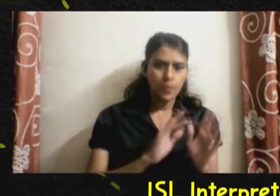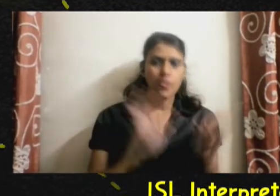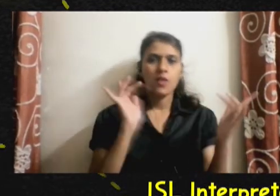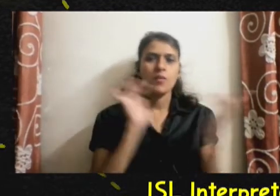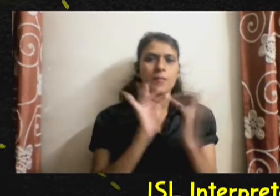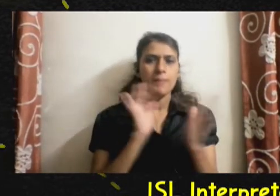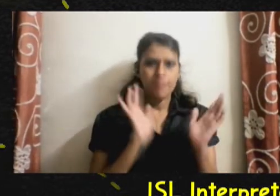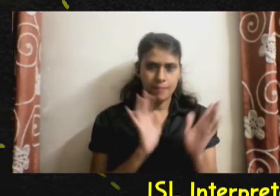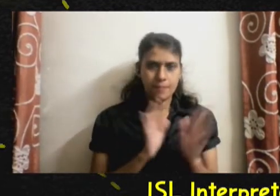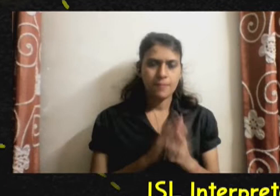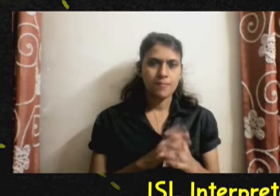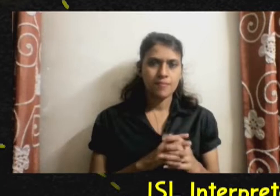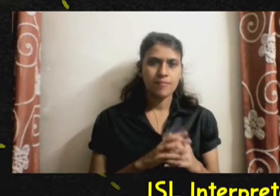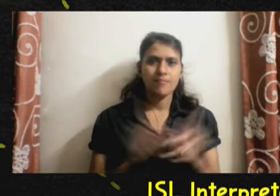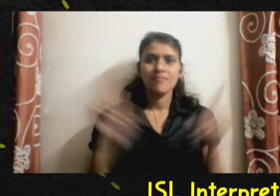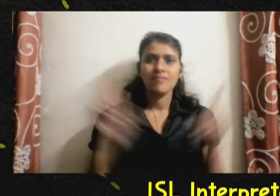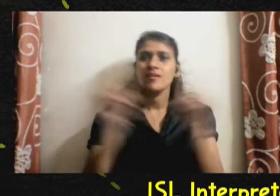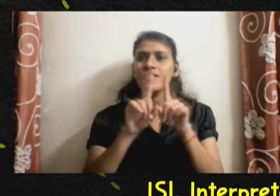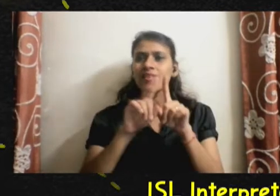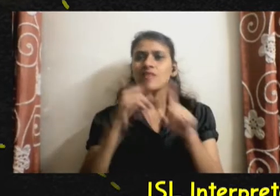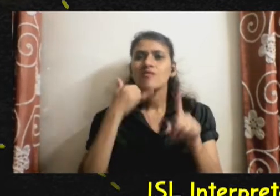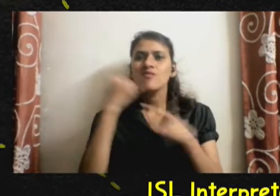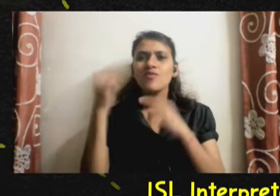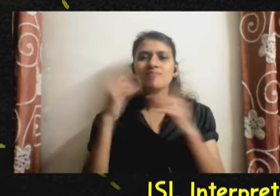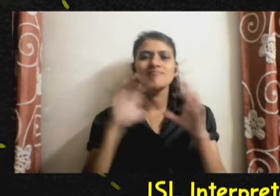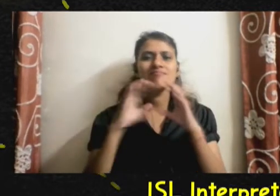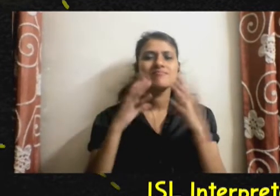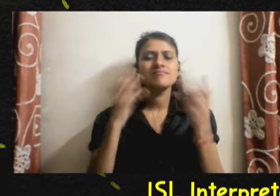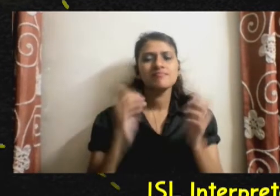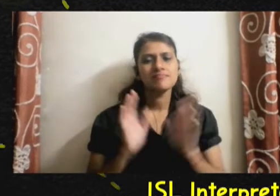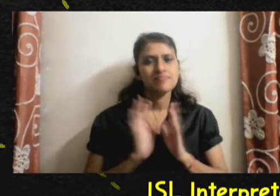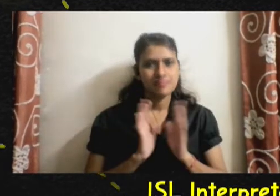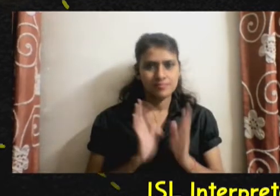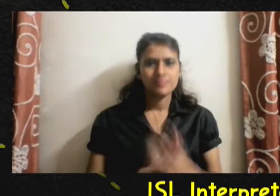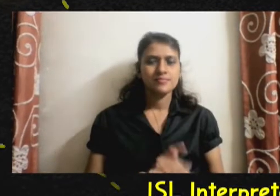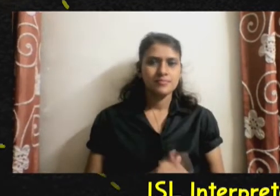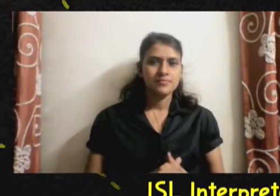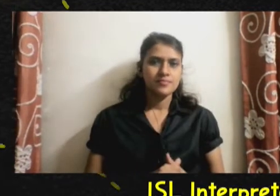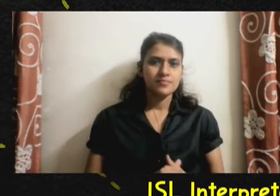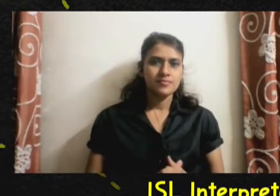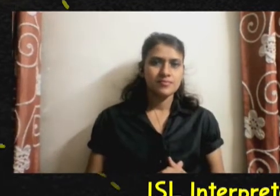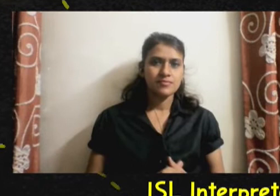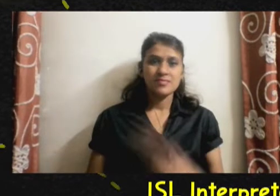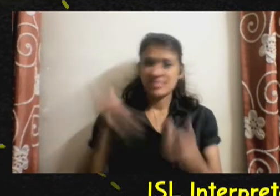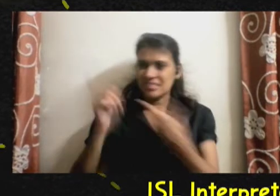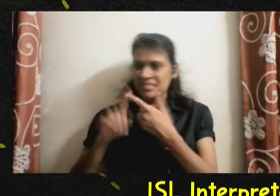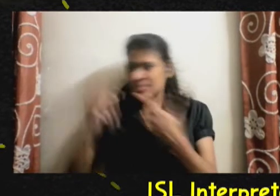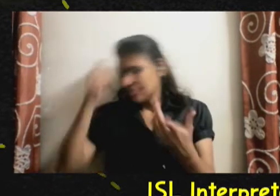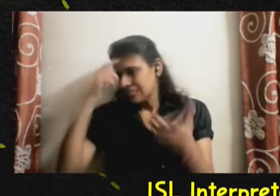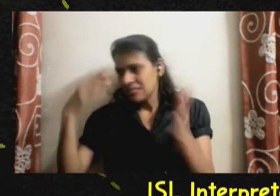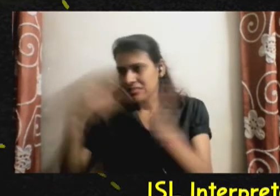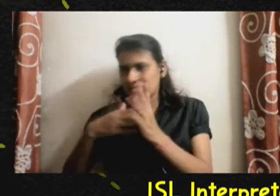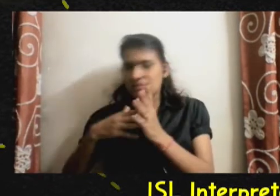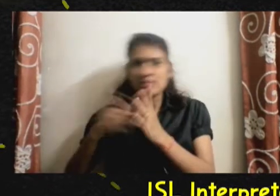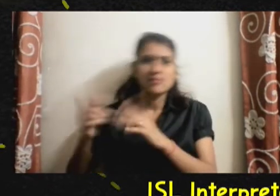meet with a partner. It's interesting because this is where the crisis is being resolved in